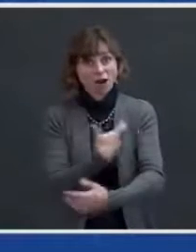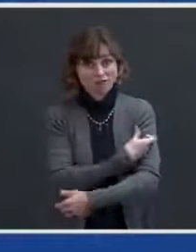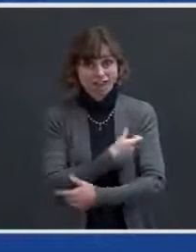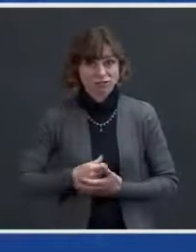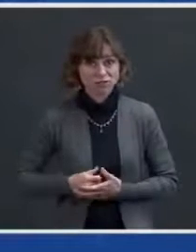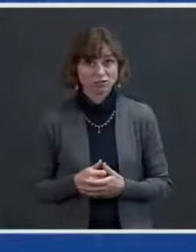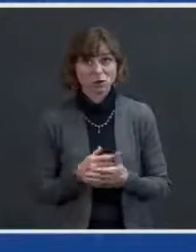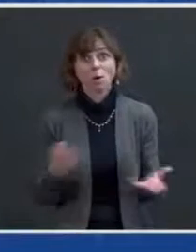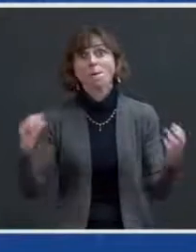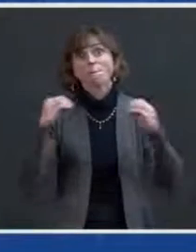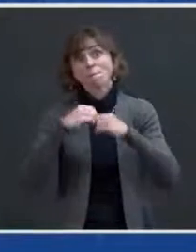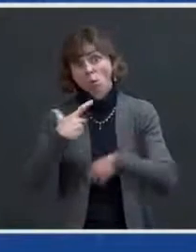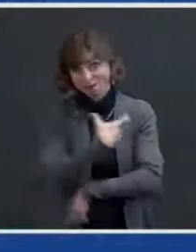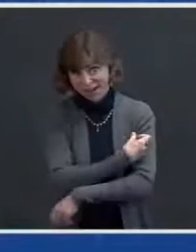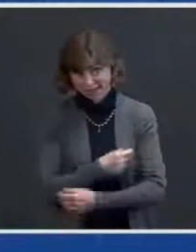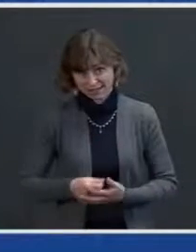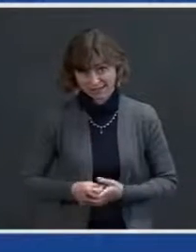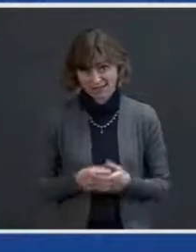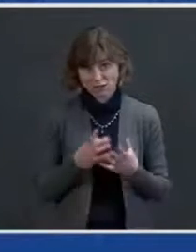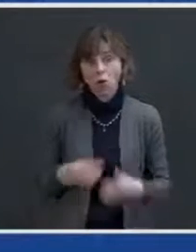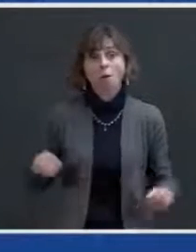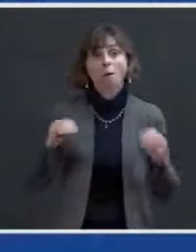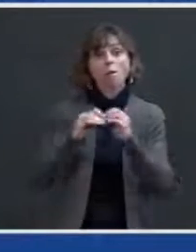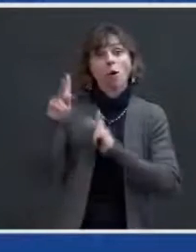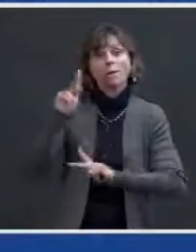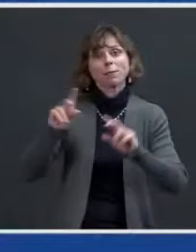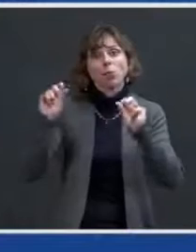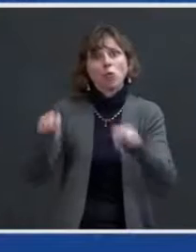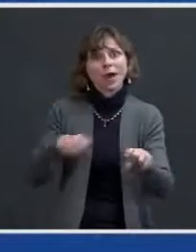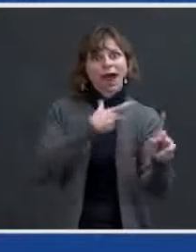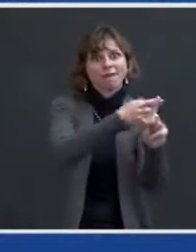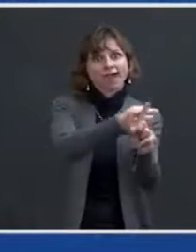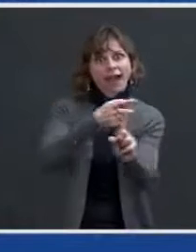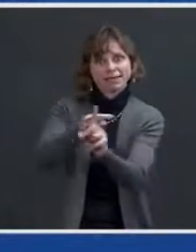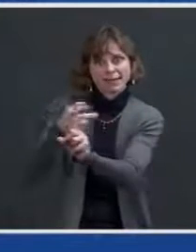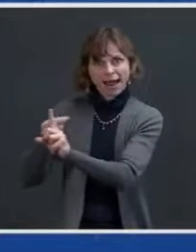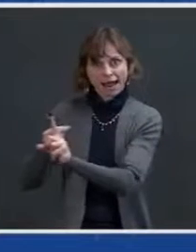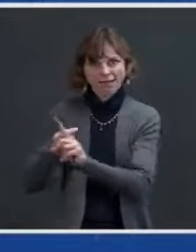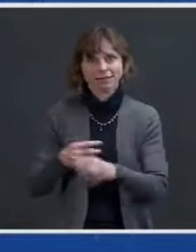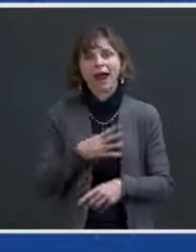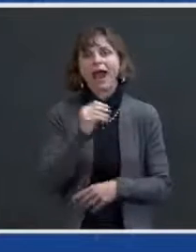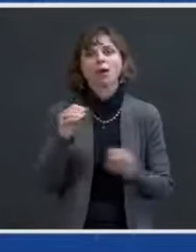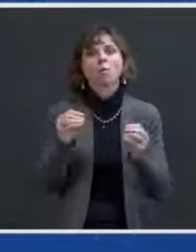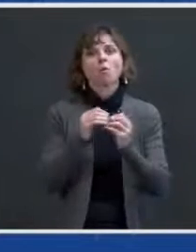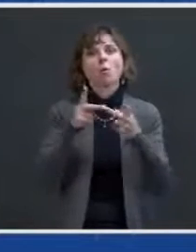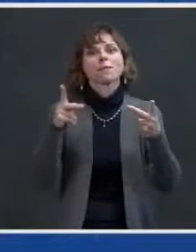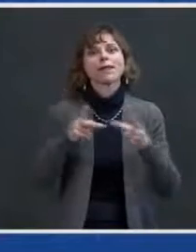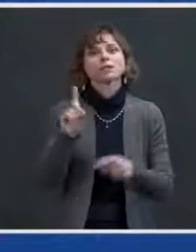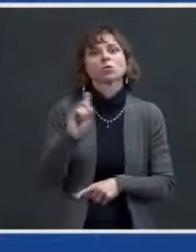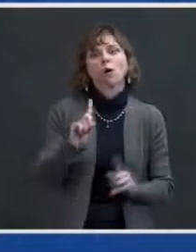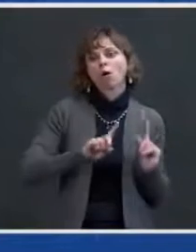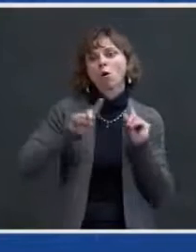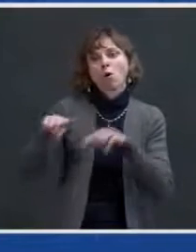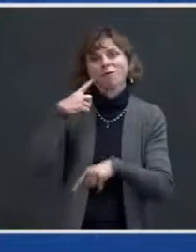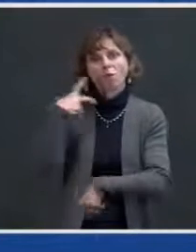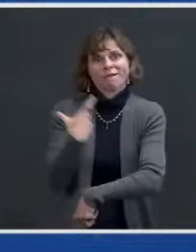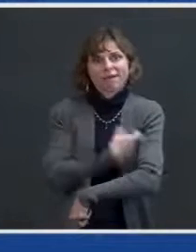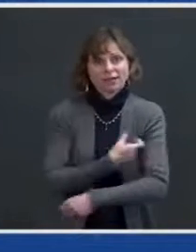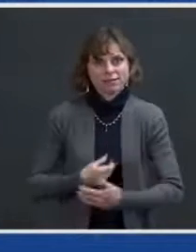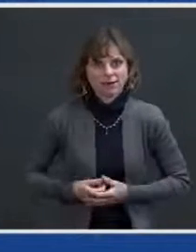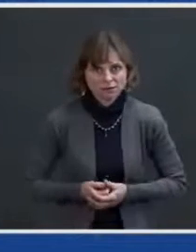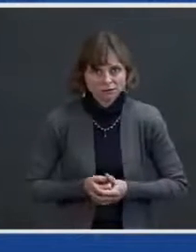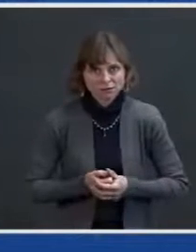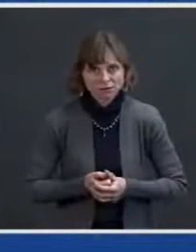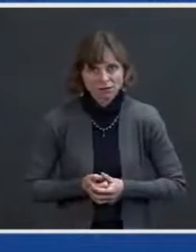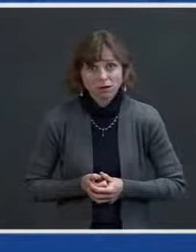more vaccines, more vaccinators, and more vaccination sites. Millions more Americans will get